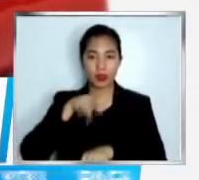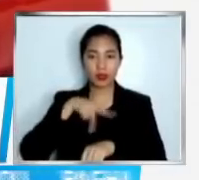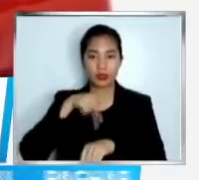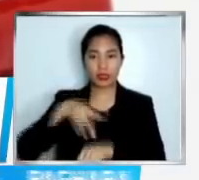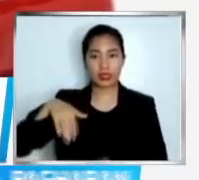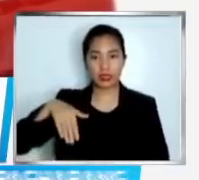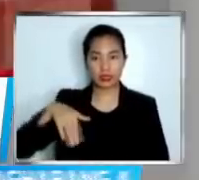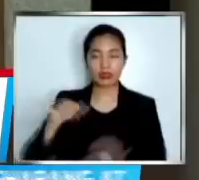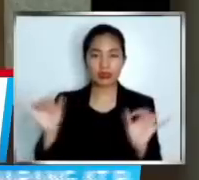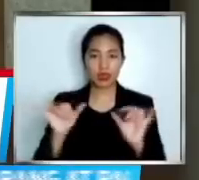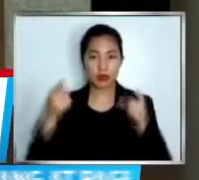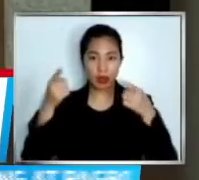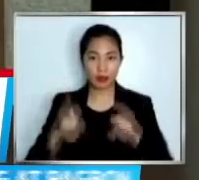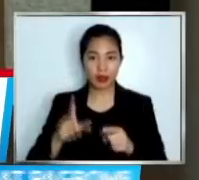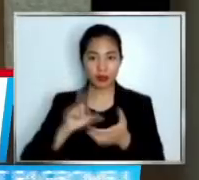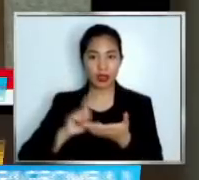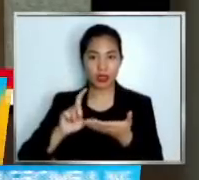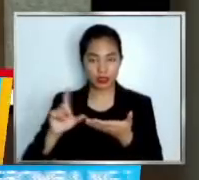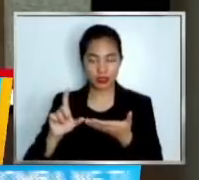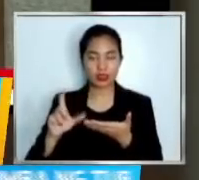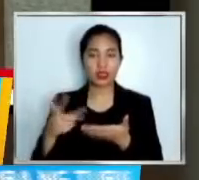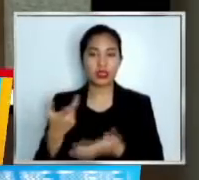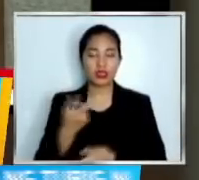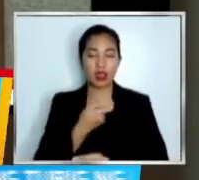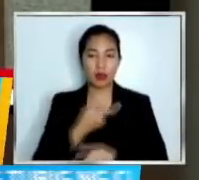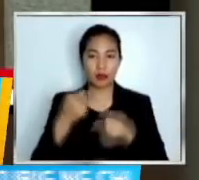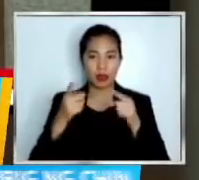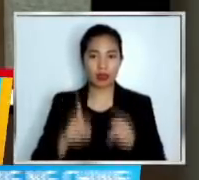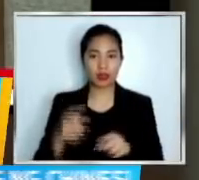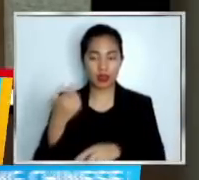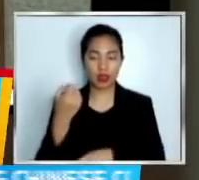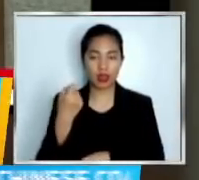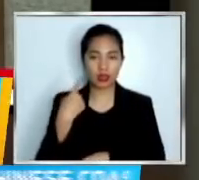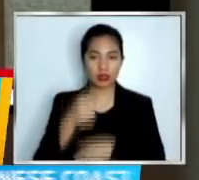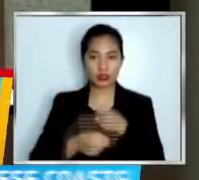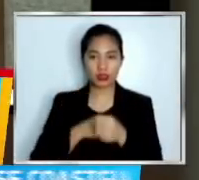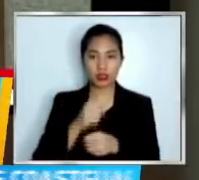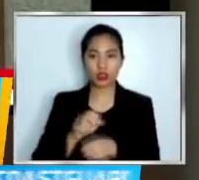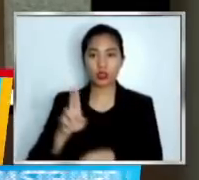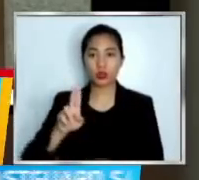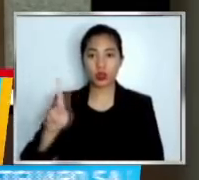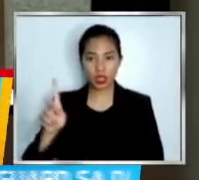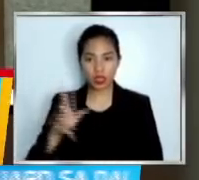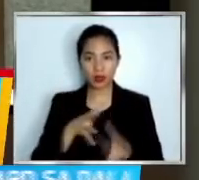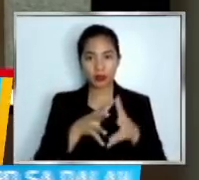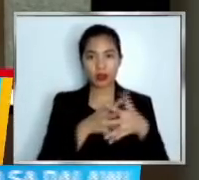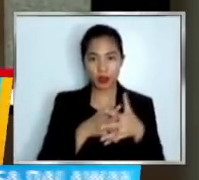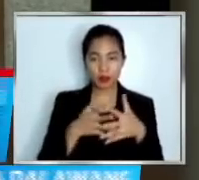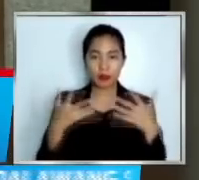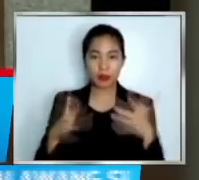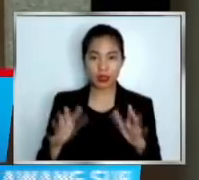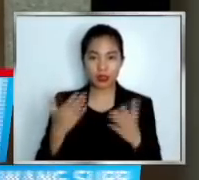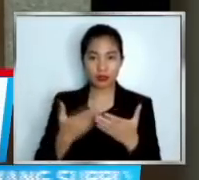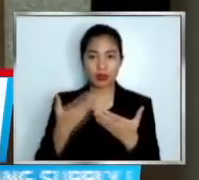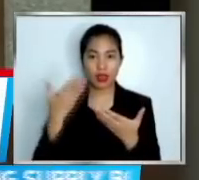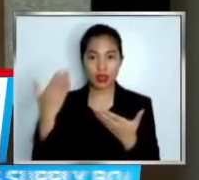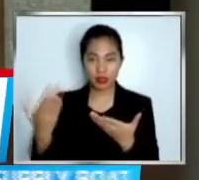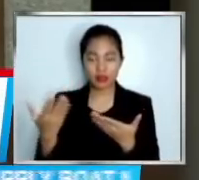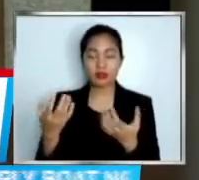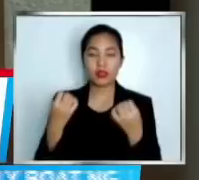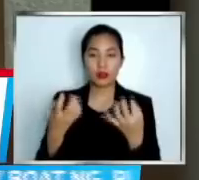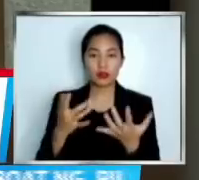noong nakarang taon. United States and United Kingdom have already secured billions of doses for both treatments.